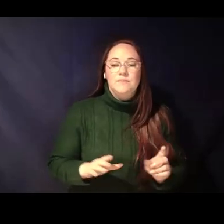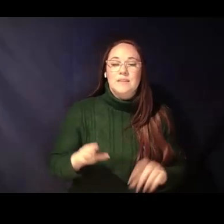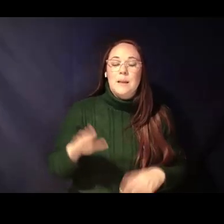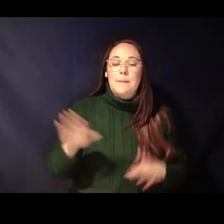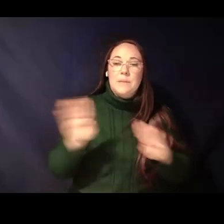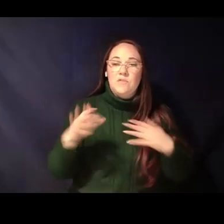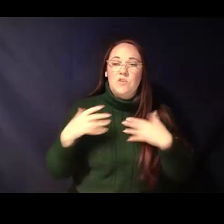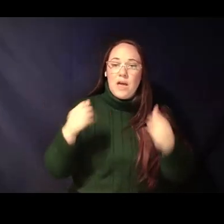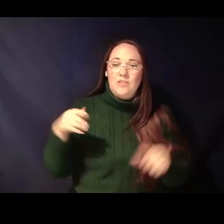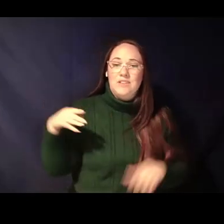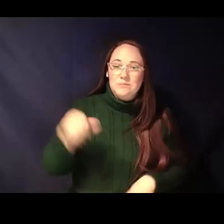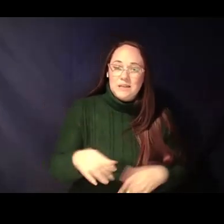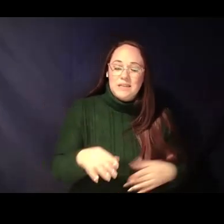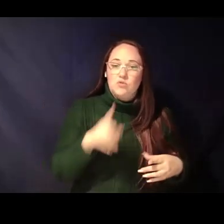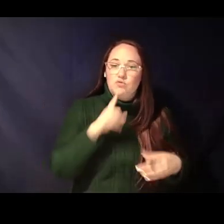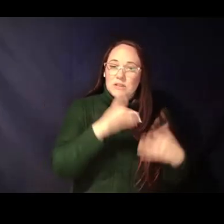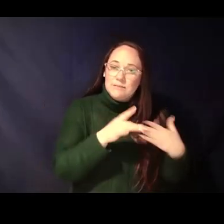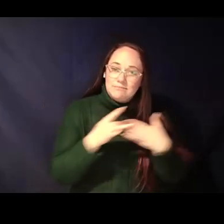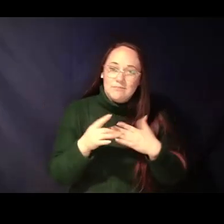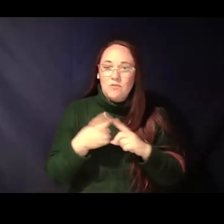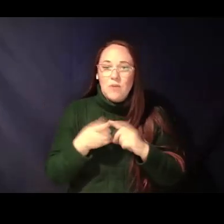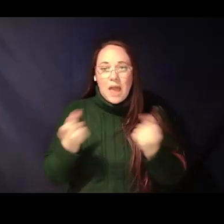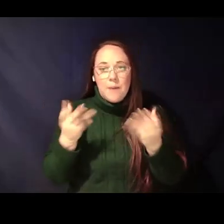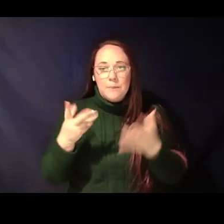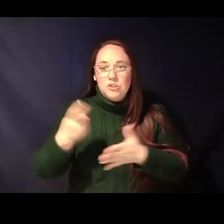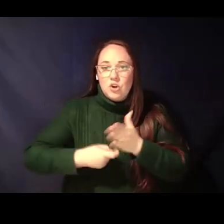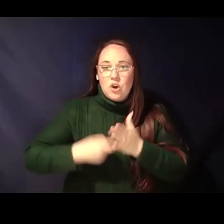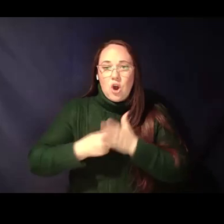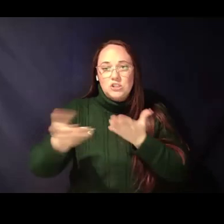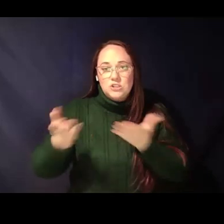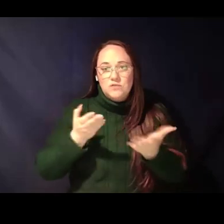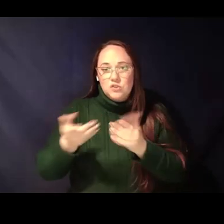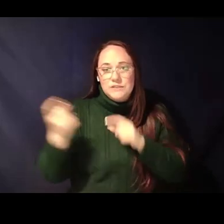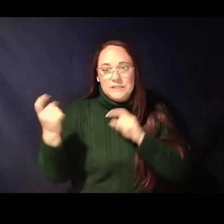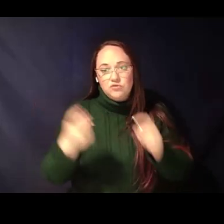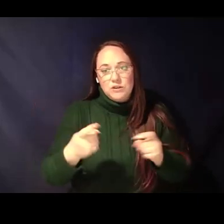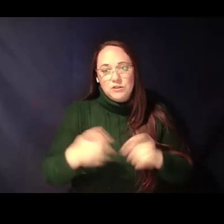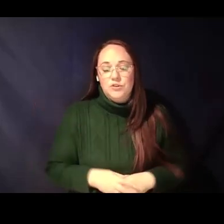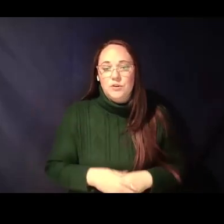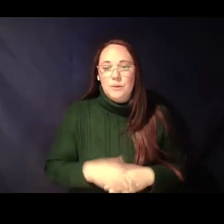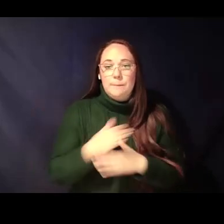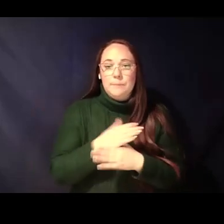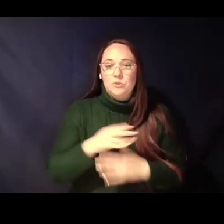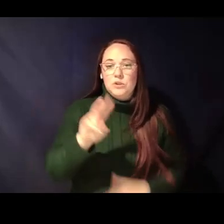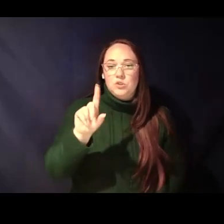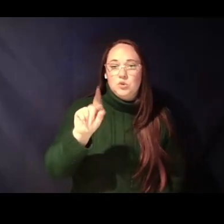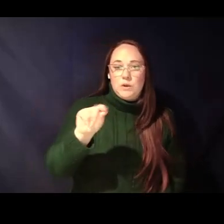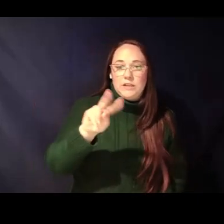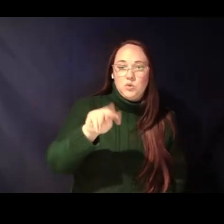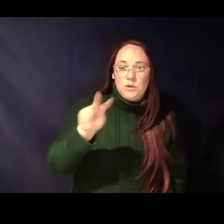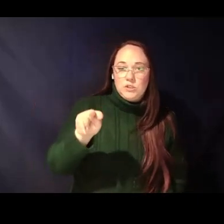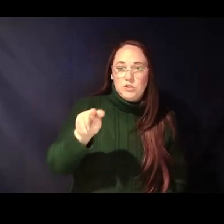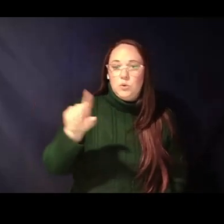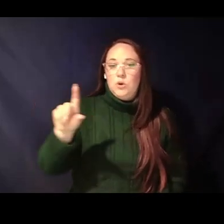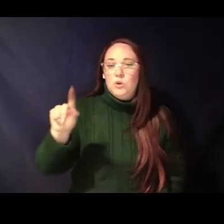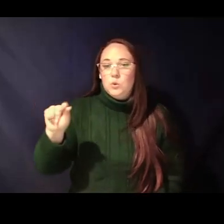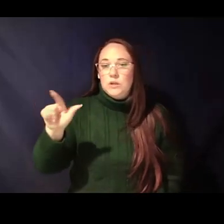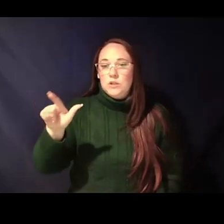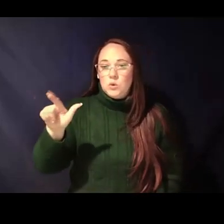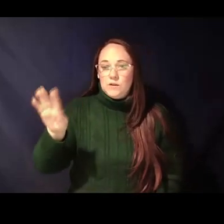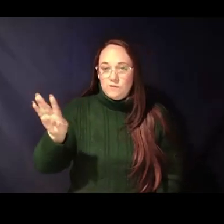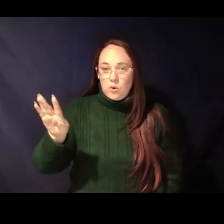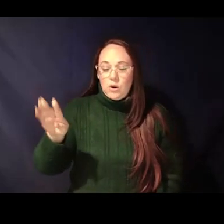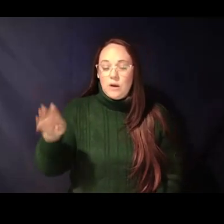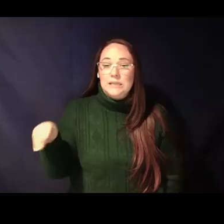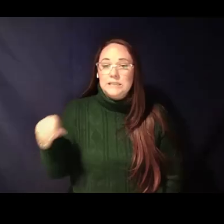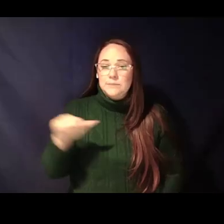have largely been driven by the volume and costs of services rendered. Between 2022 and 2024,